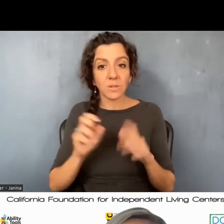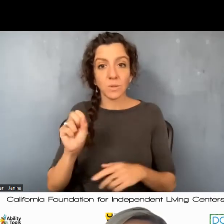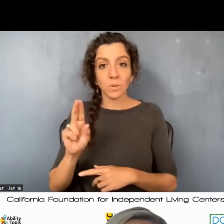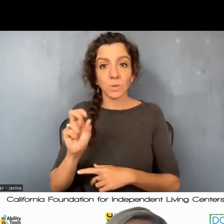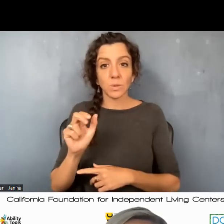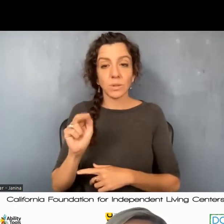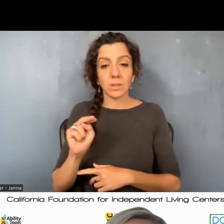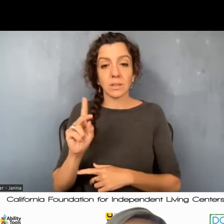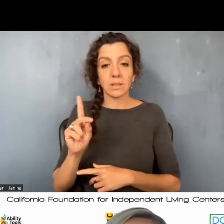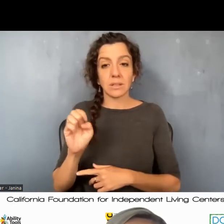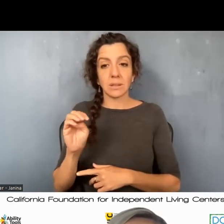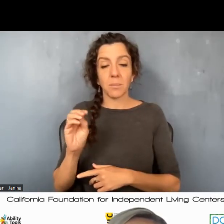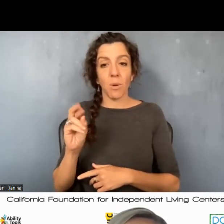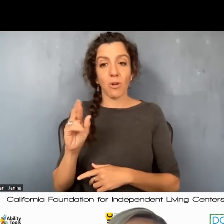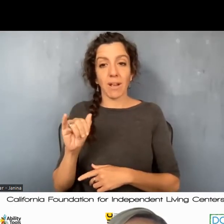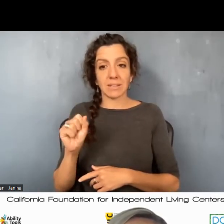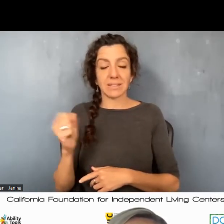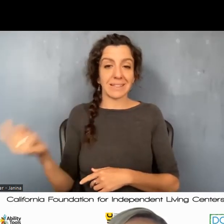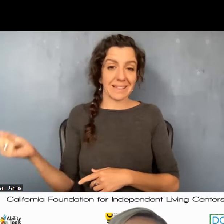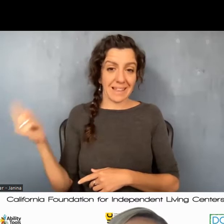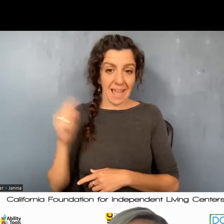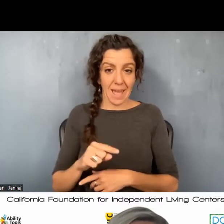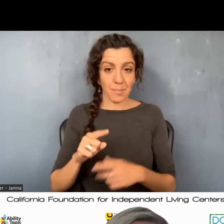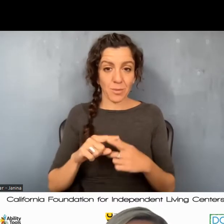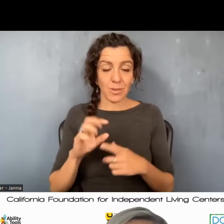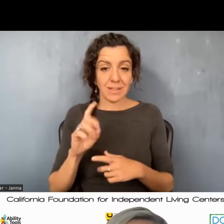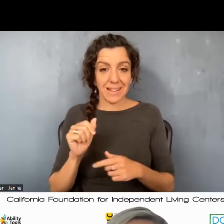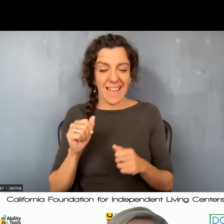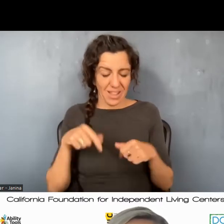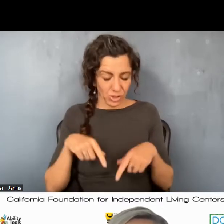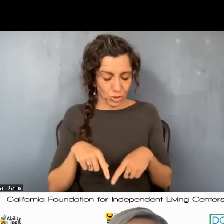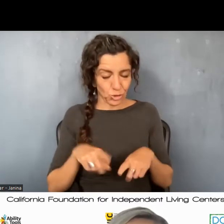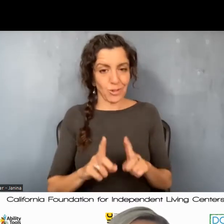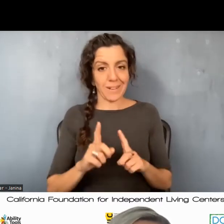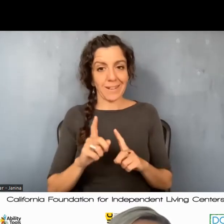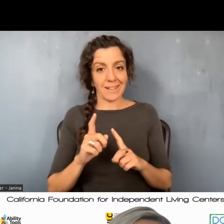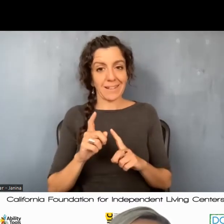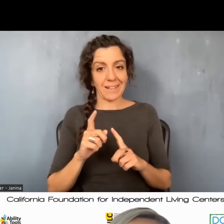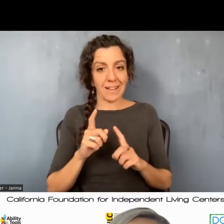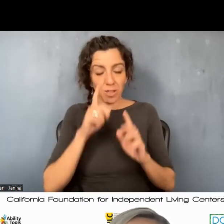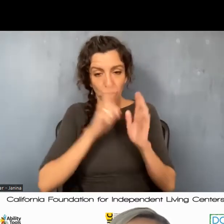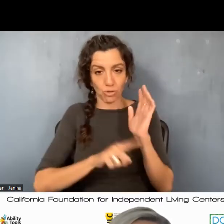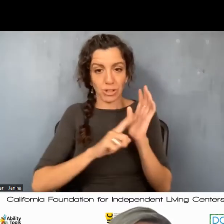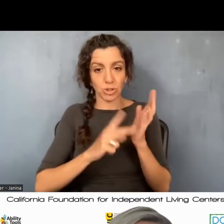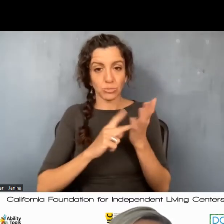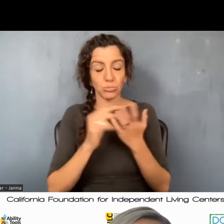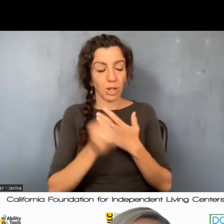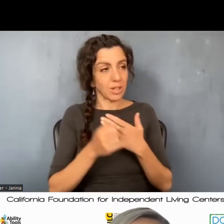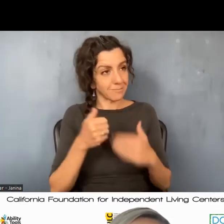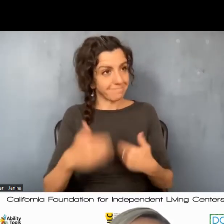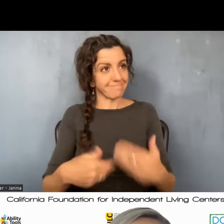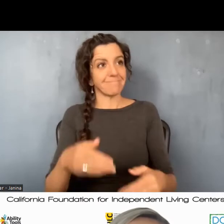DeMorris came in to CDA during the time of the research projects being conducted